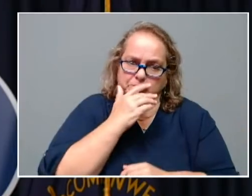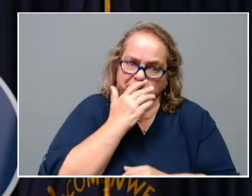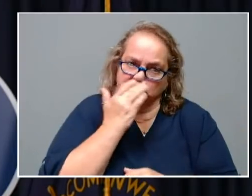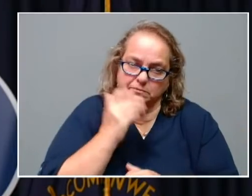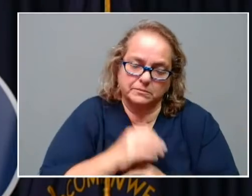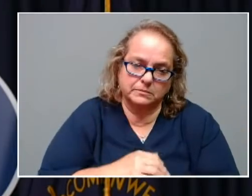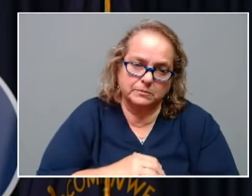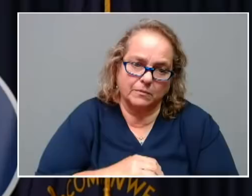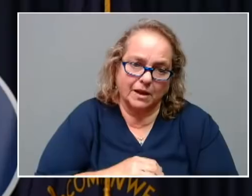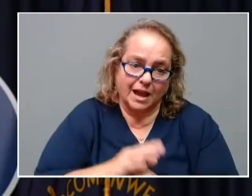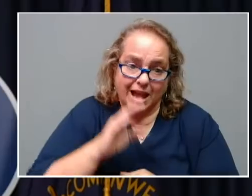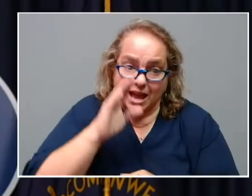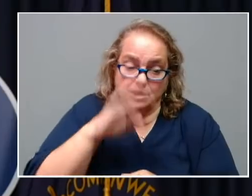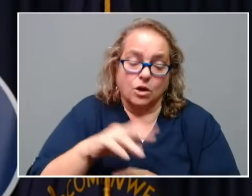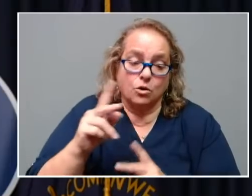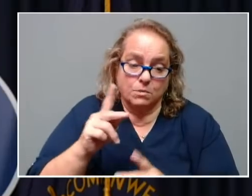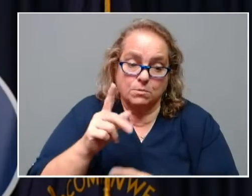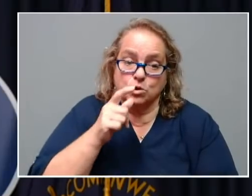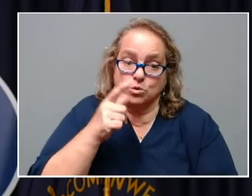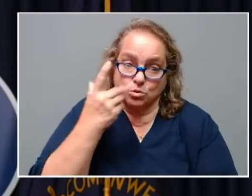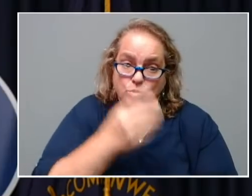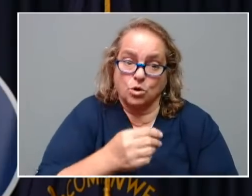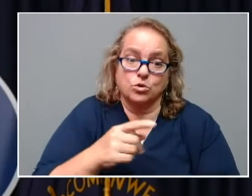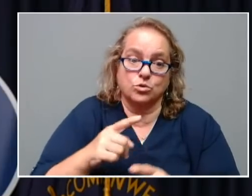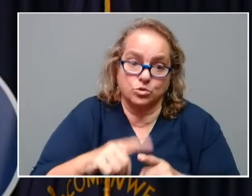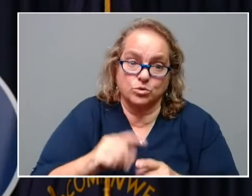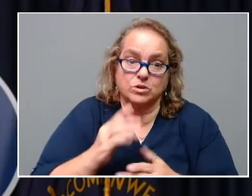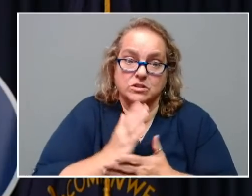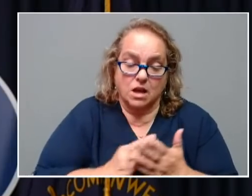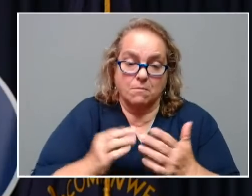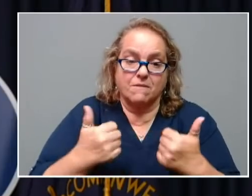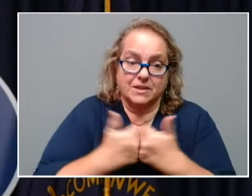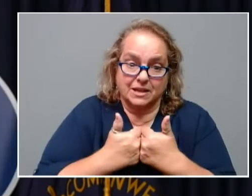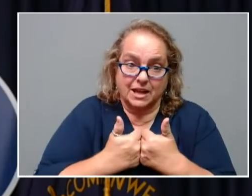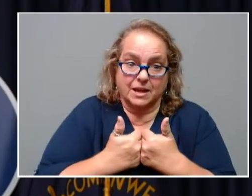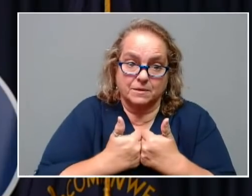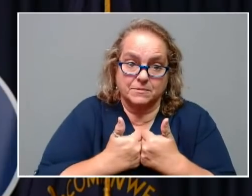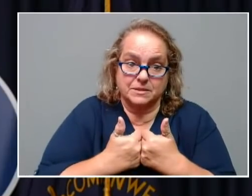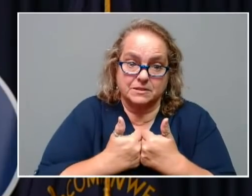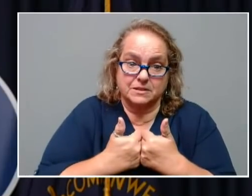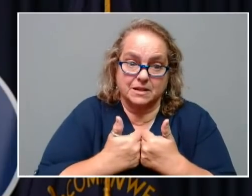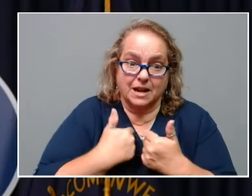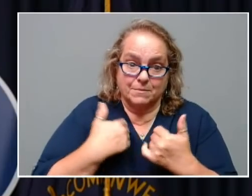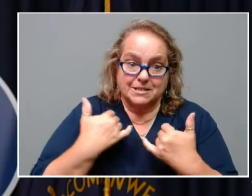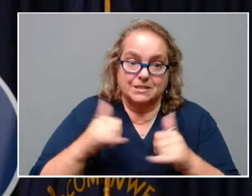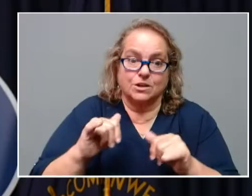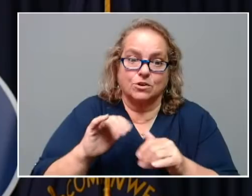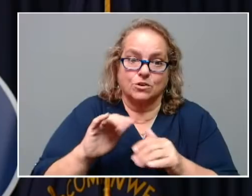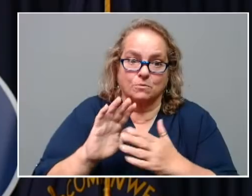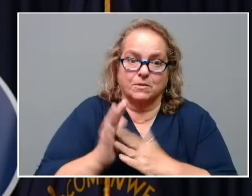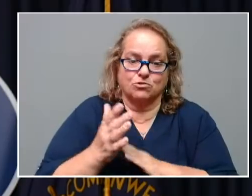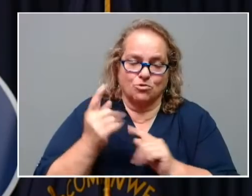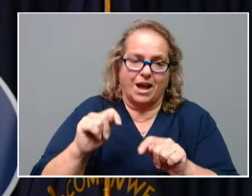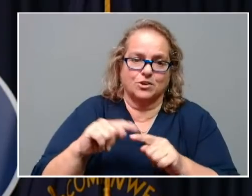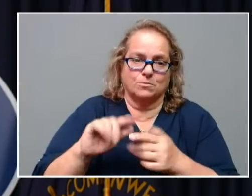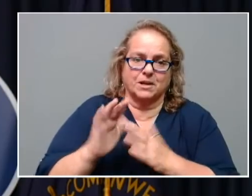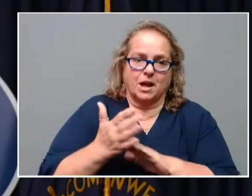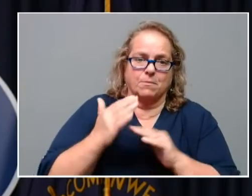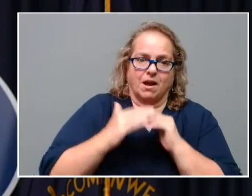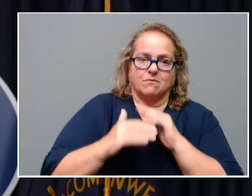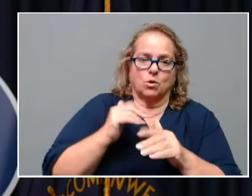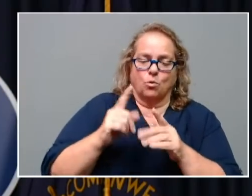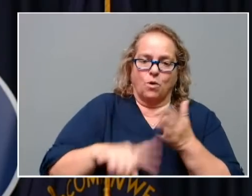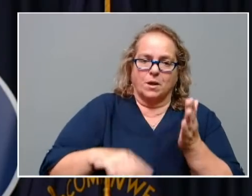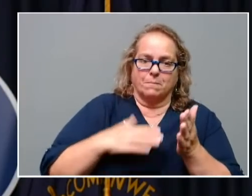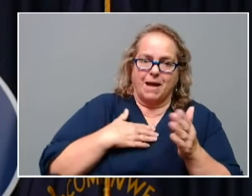I know folks who've gone to some of those games. I'm still trying to get comfortable with what my level is with the Delta variant